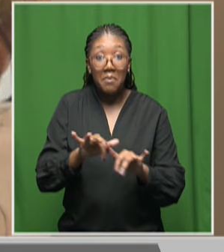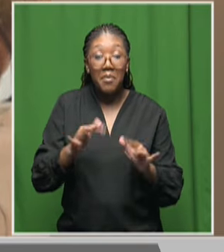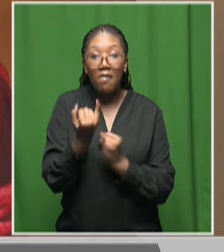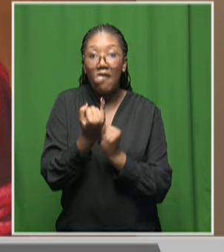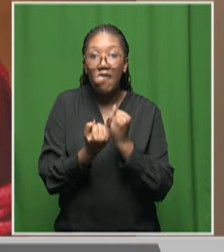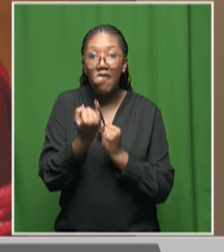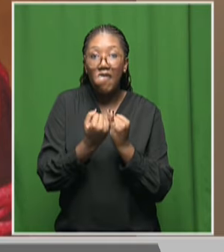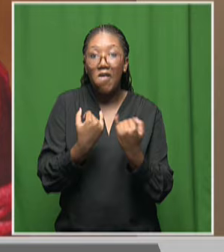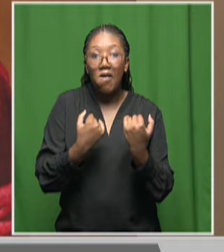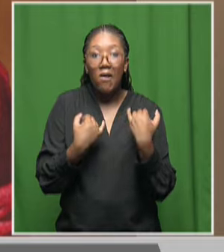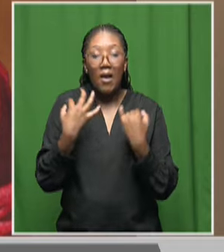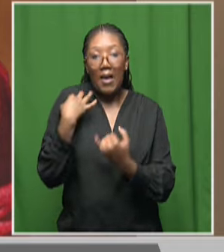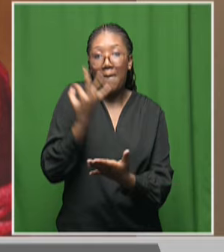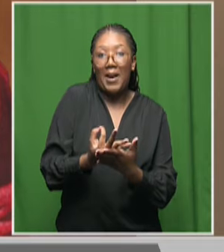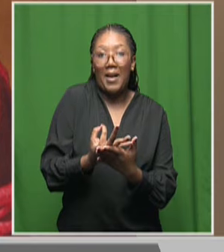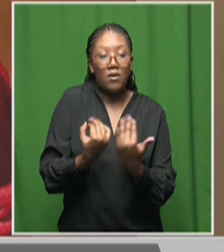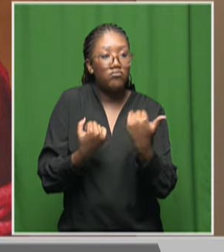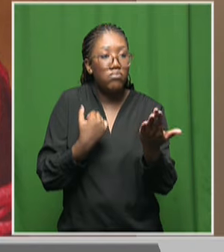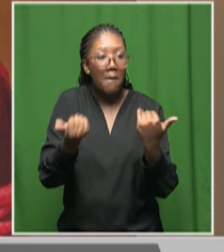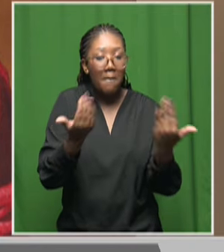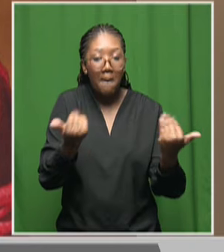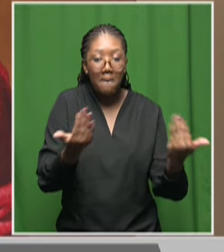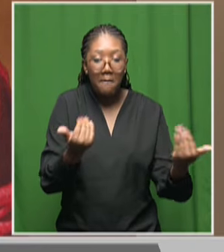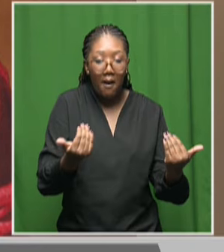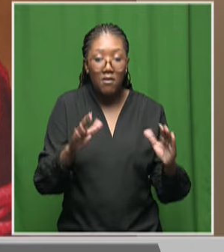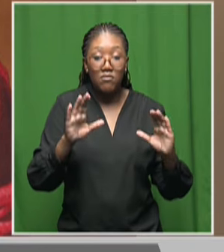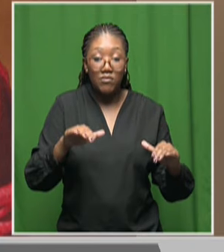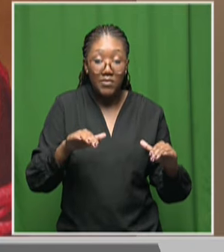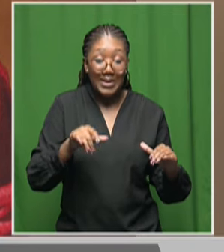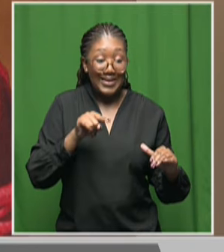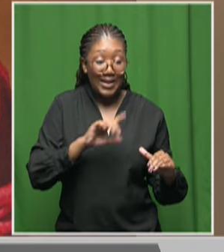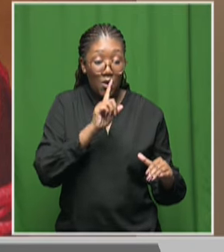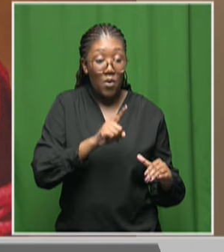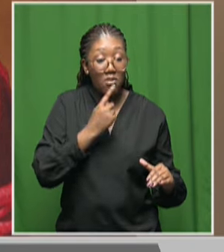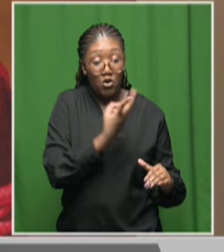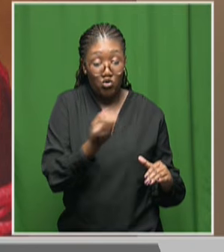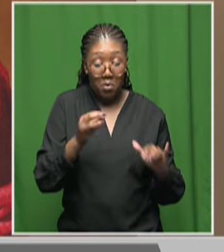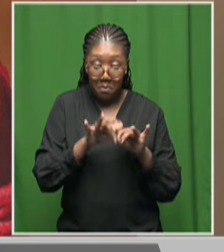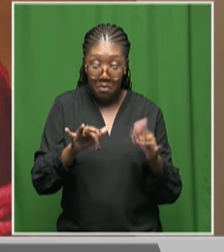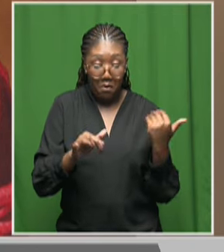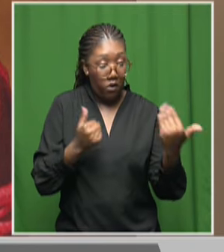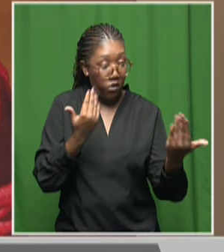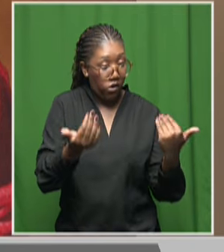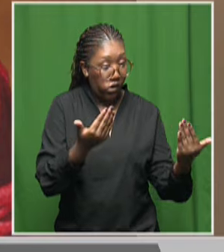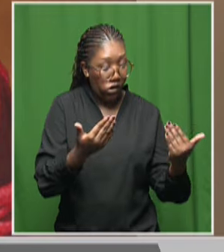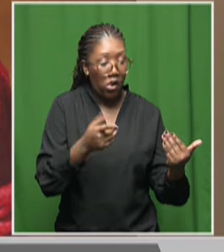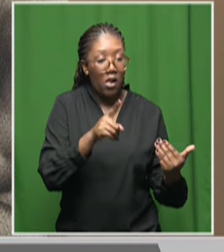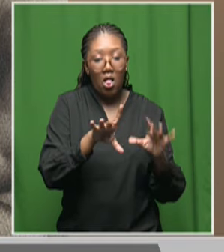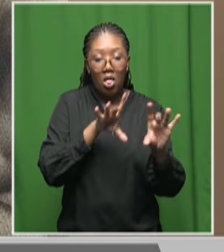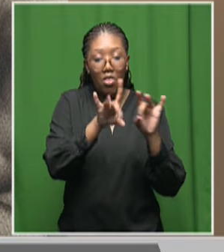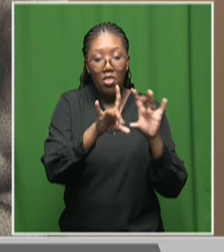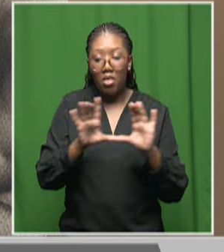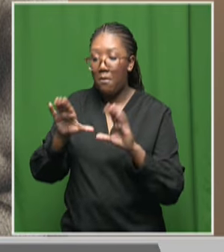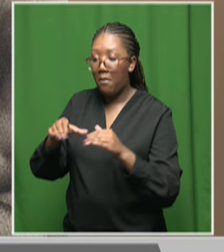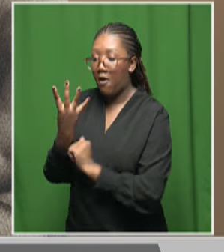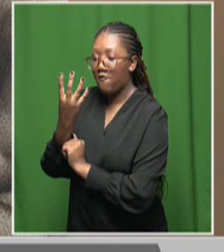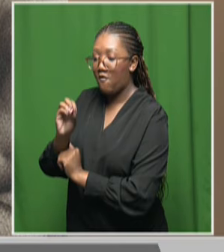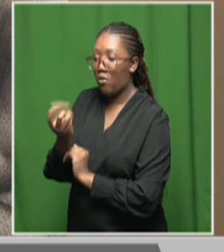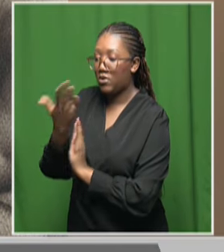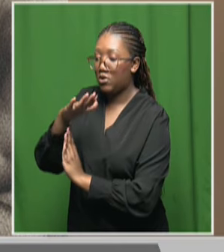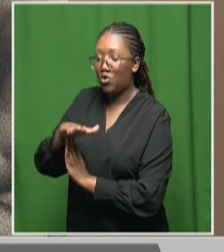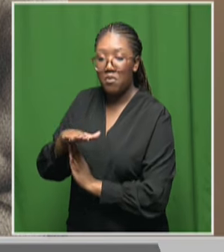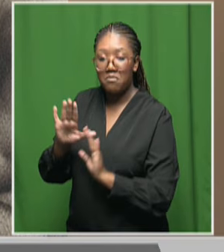to 100. And then from that 100, you've got to select a top 40. One can only imagine the criteria that's used and the rigorous judging